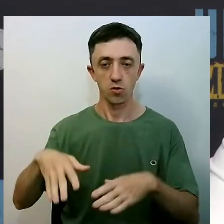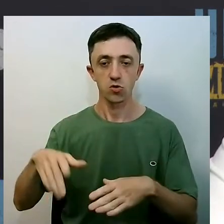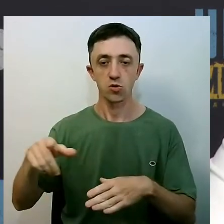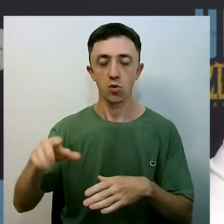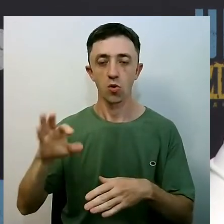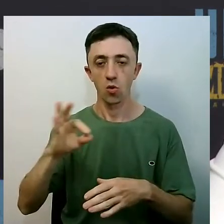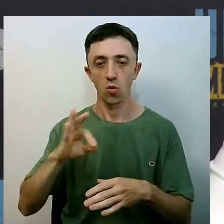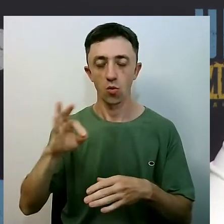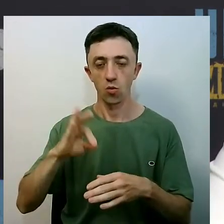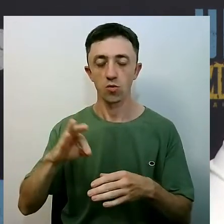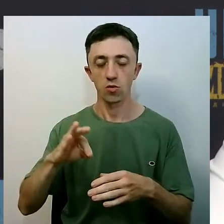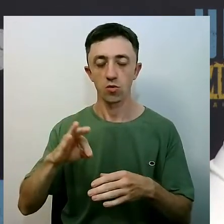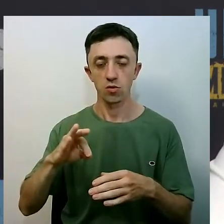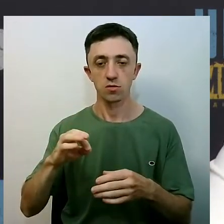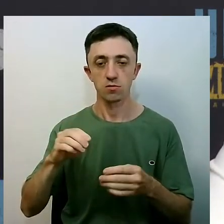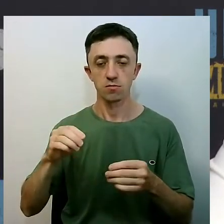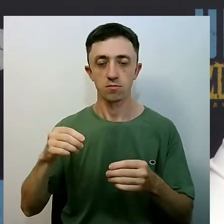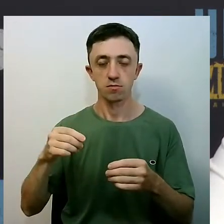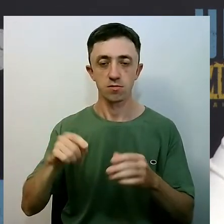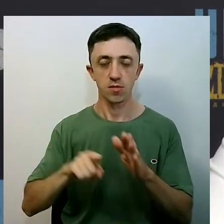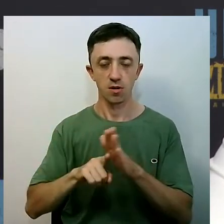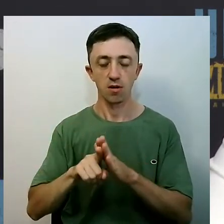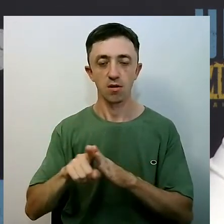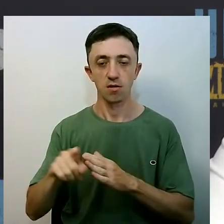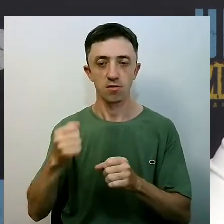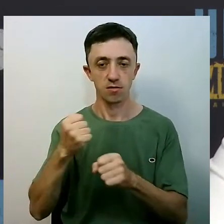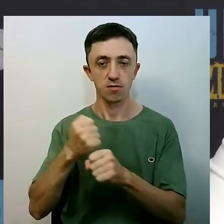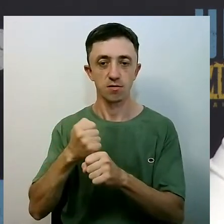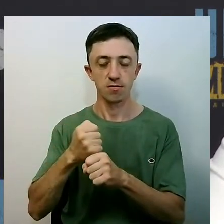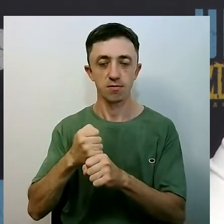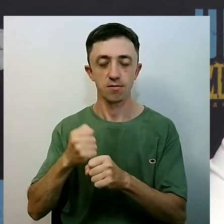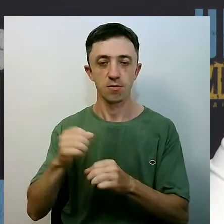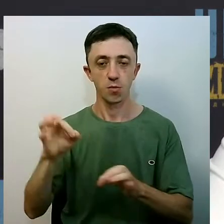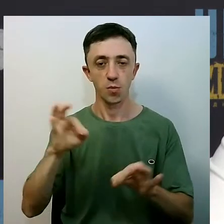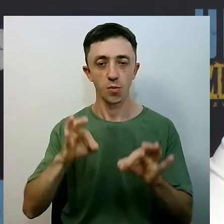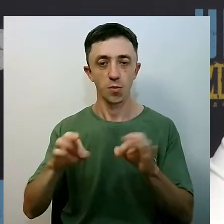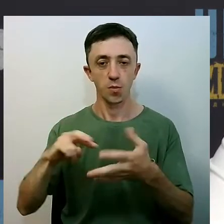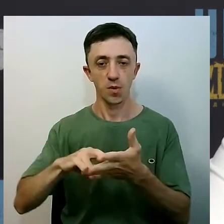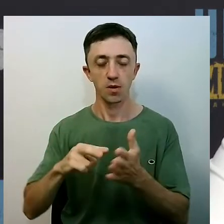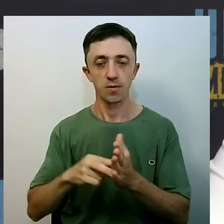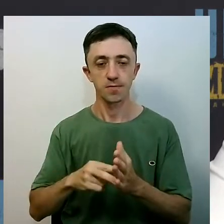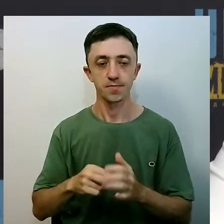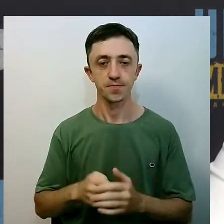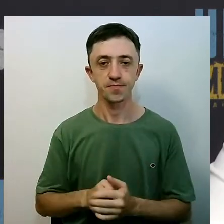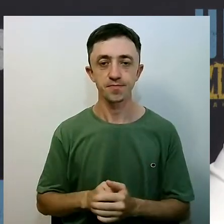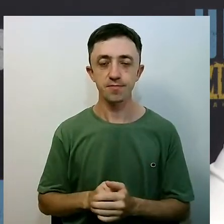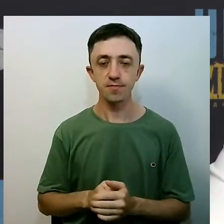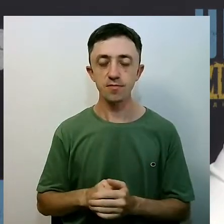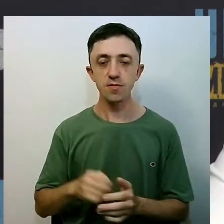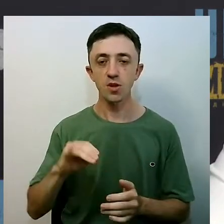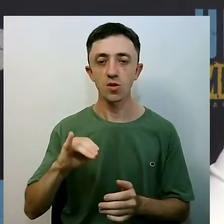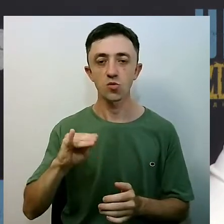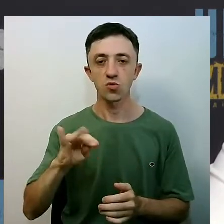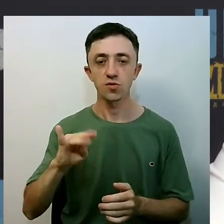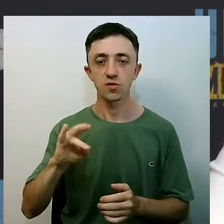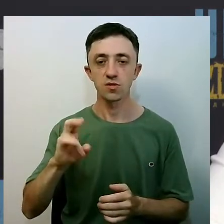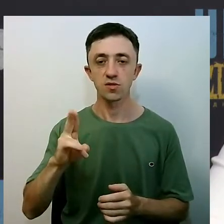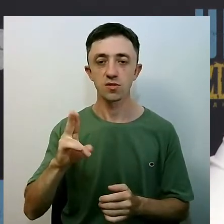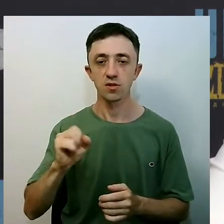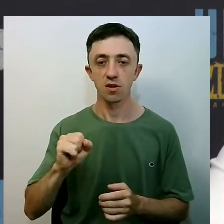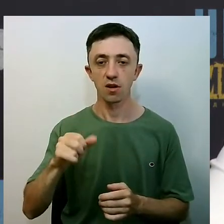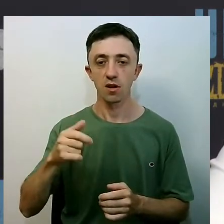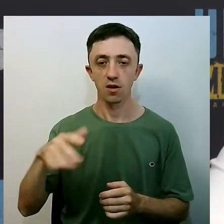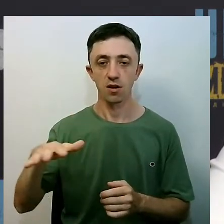communities have already decided to develop such plan. 19 out of 91.